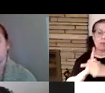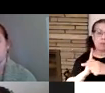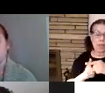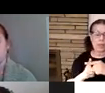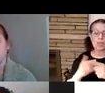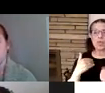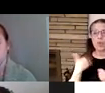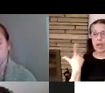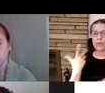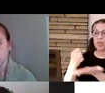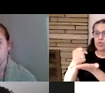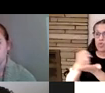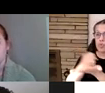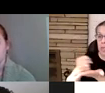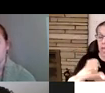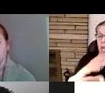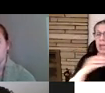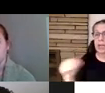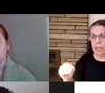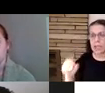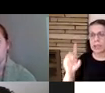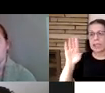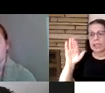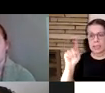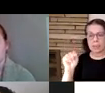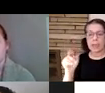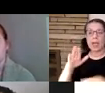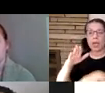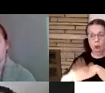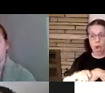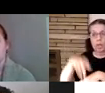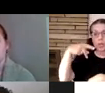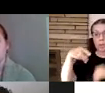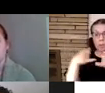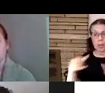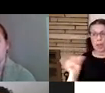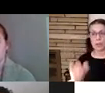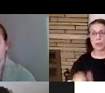smartphone payments at those same validators on the commuter rail as well.